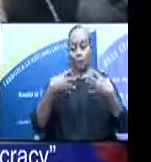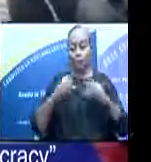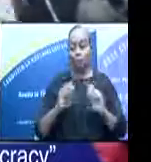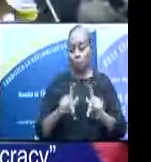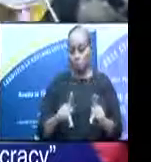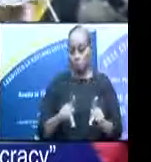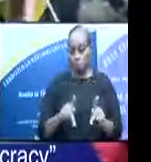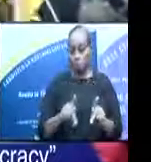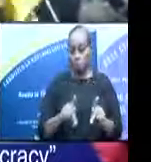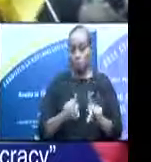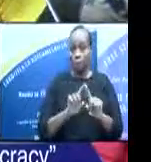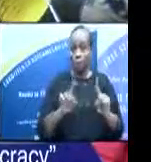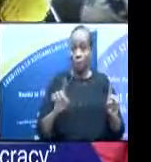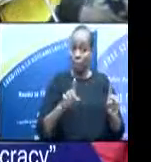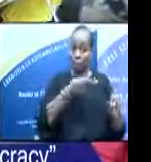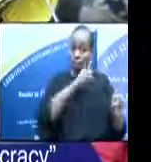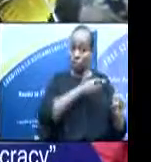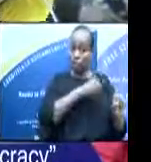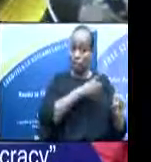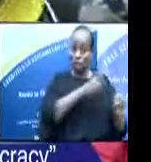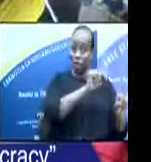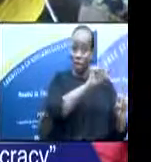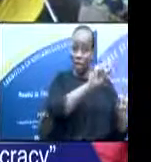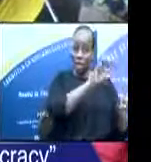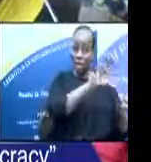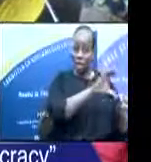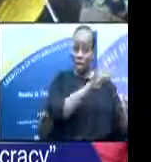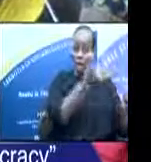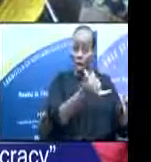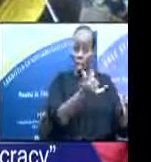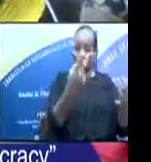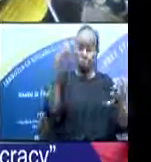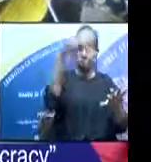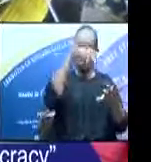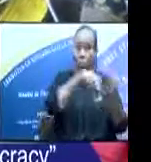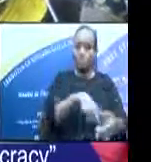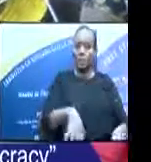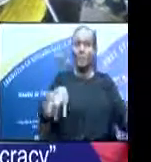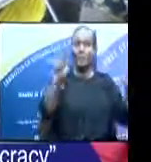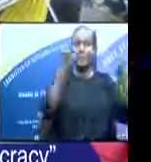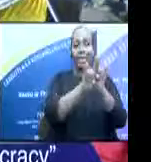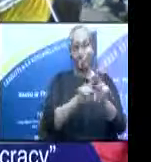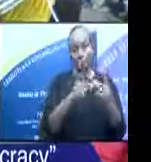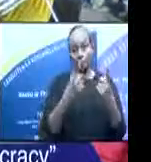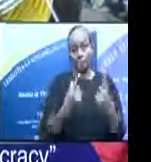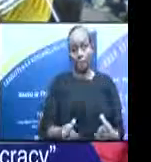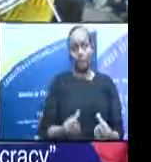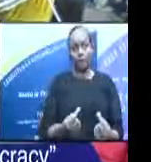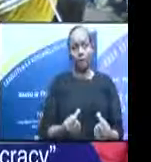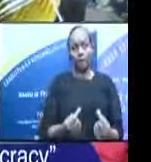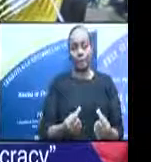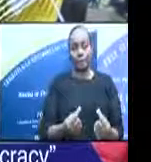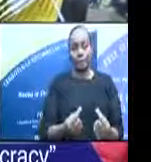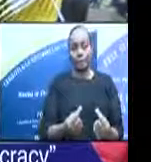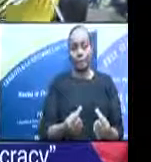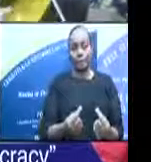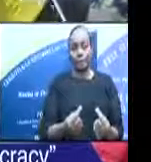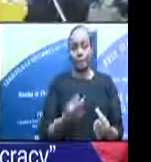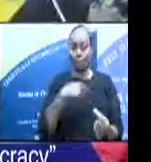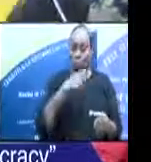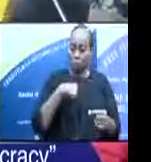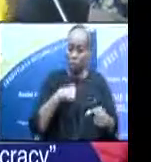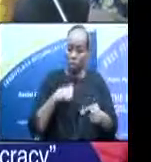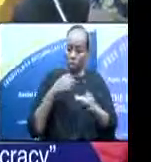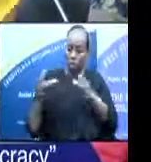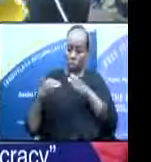down. The chief whip of the majority party just stood and did exactly what you do not allow